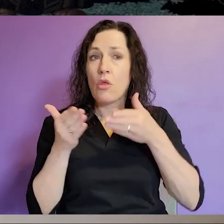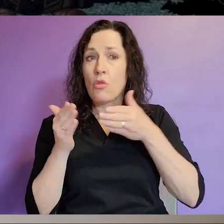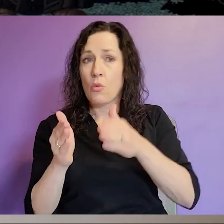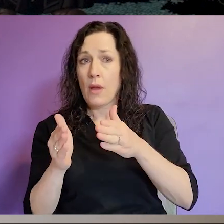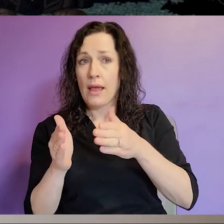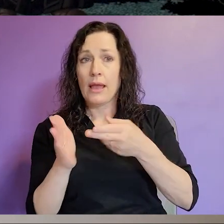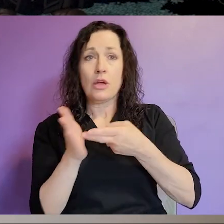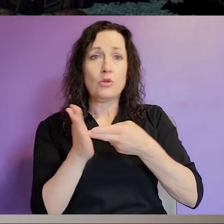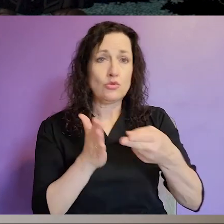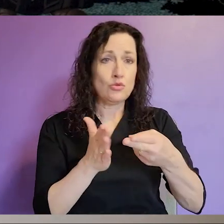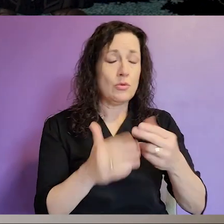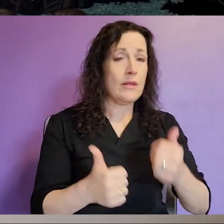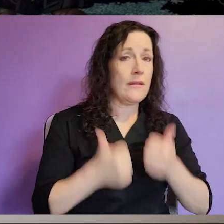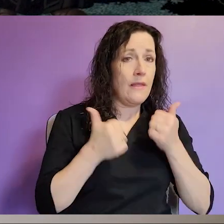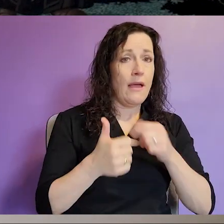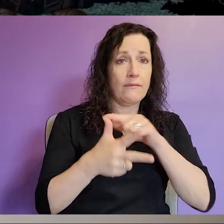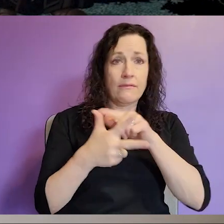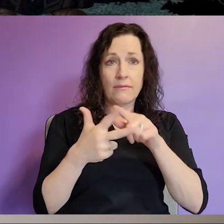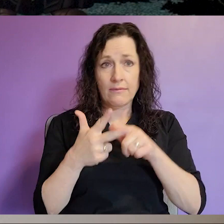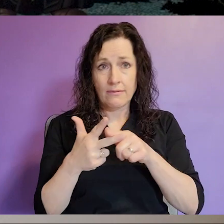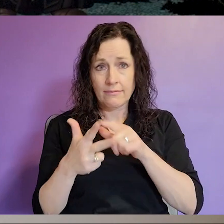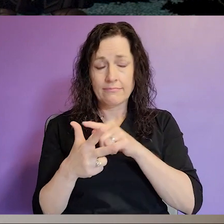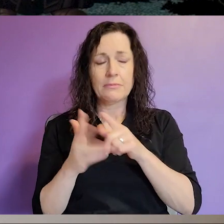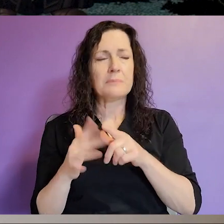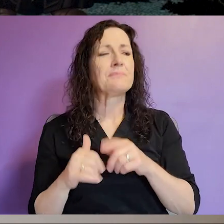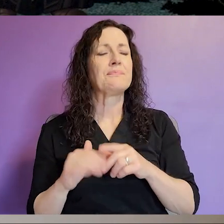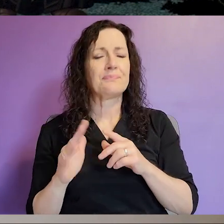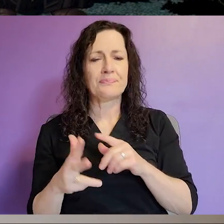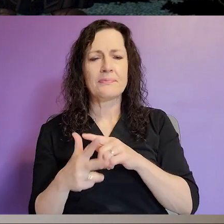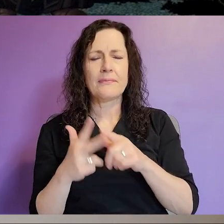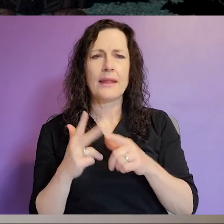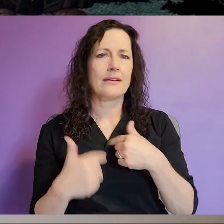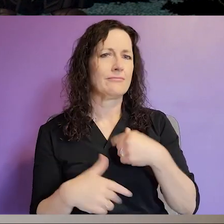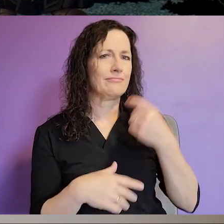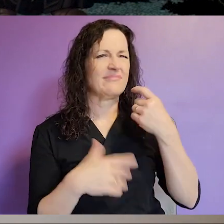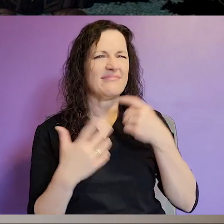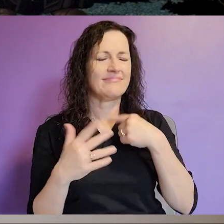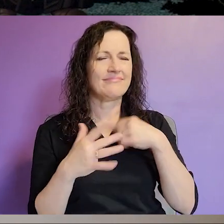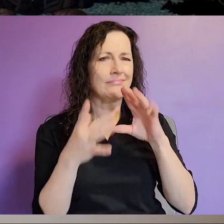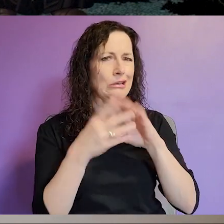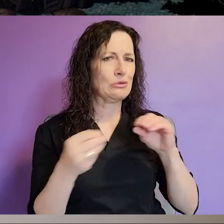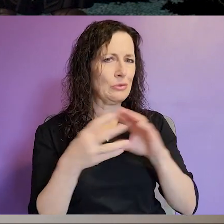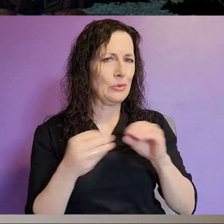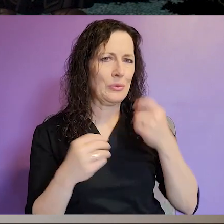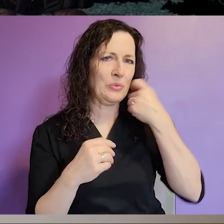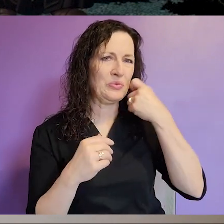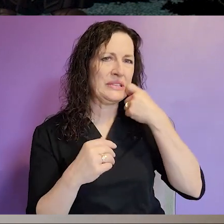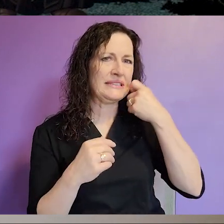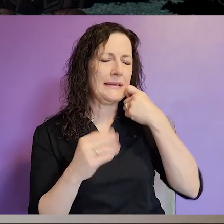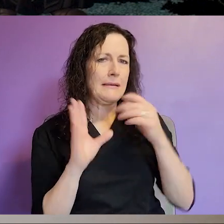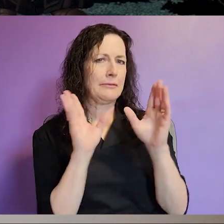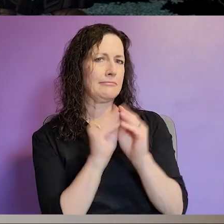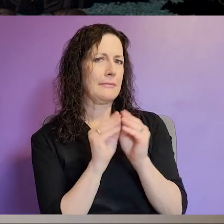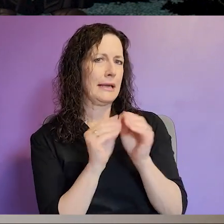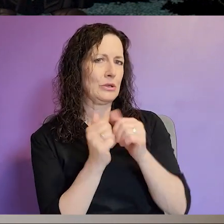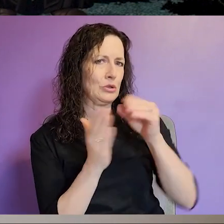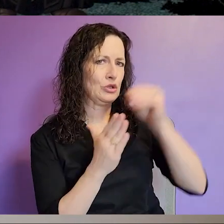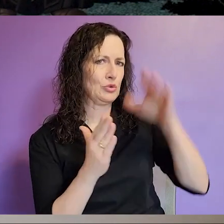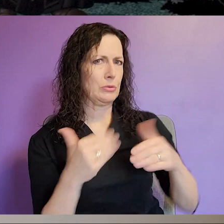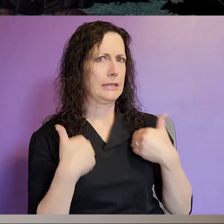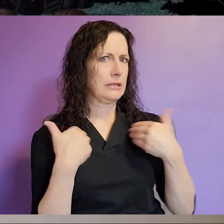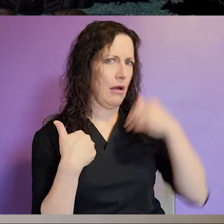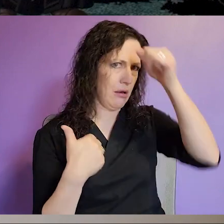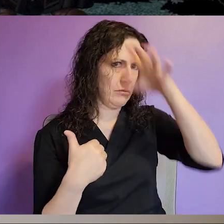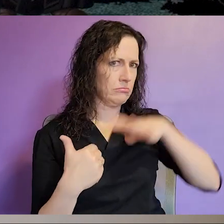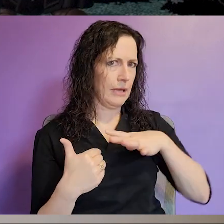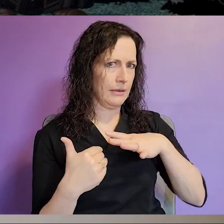about the way, the truth, and the life. I recently had a conference with a young student